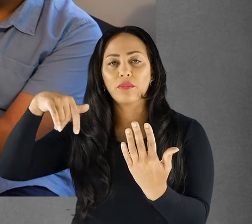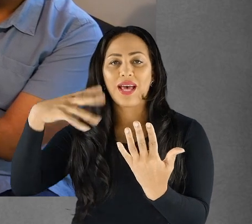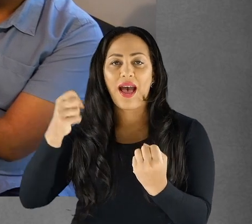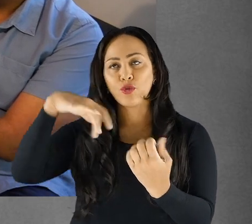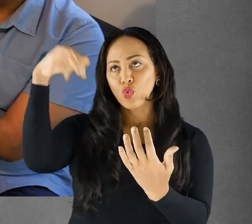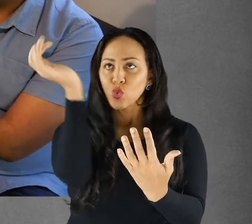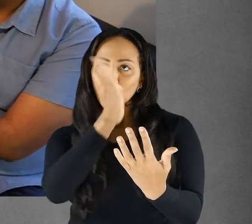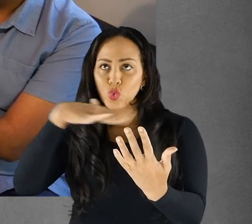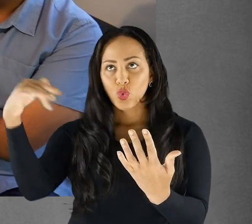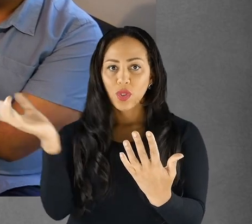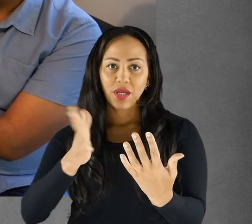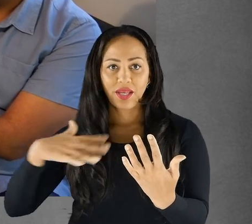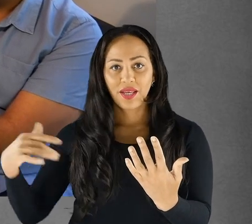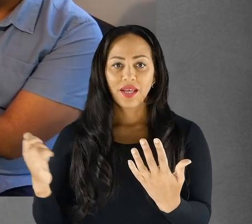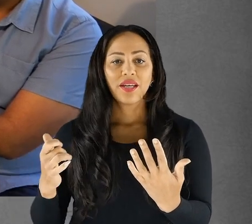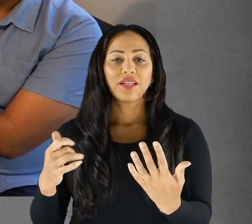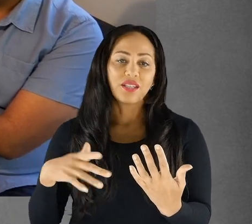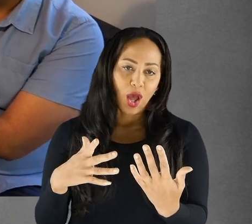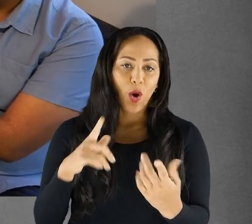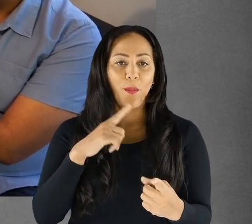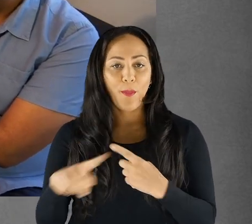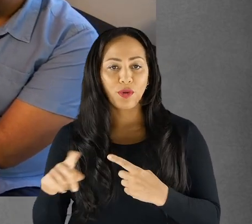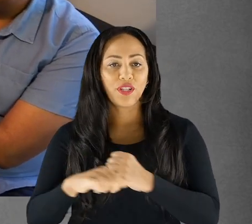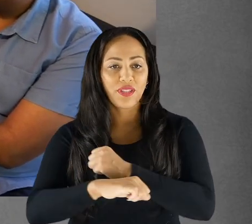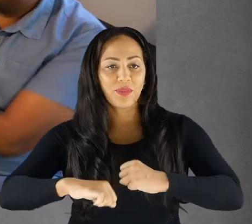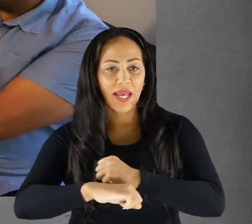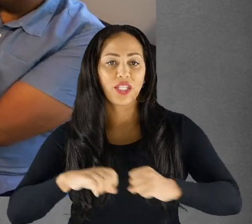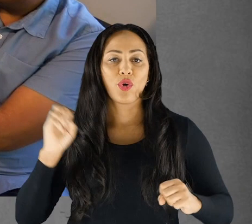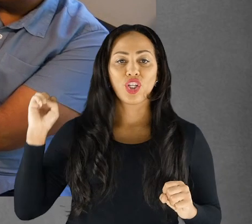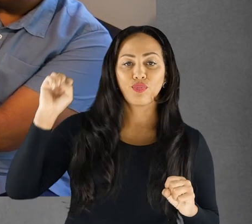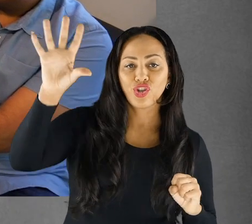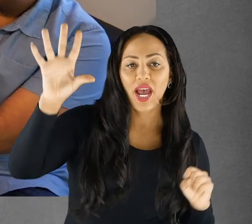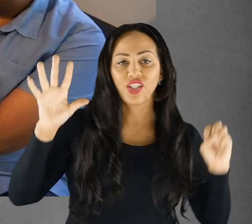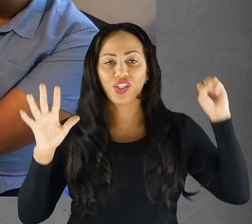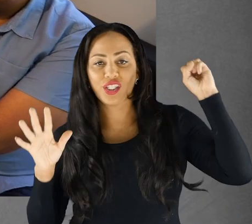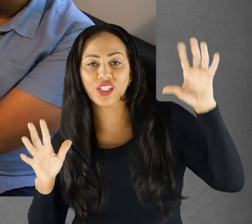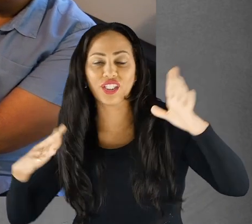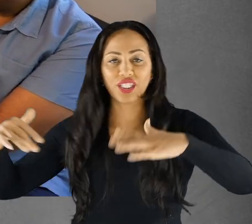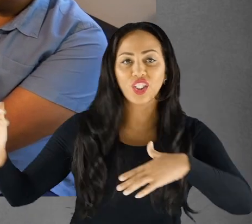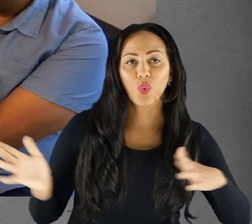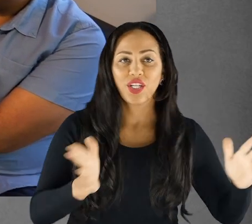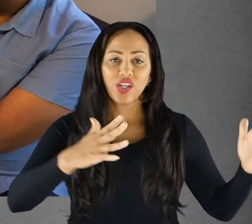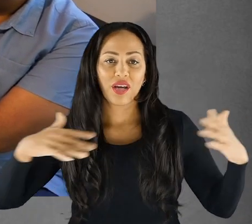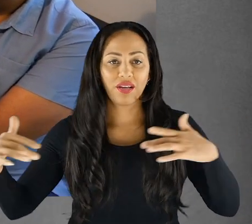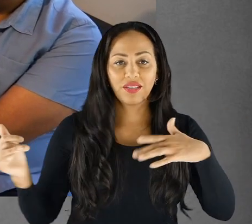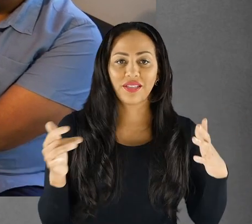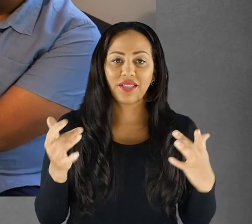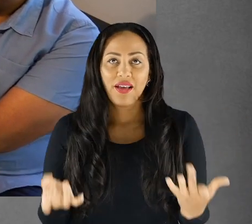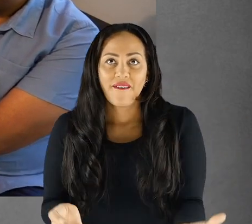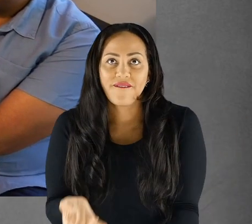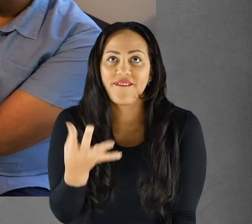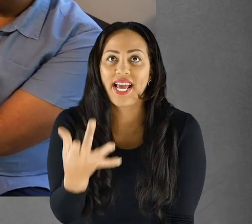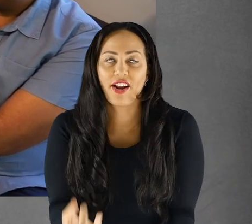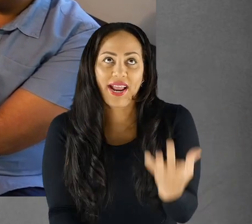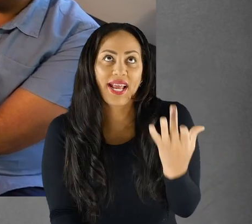space is in curtains. And projections, these amazing sort of flickering projections that provided most